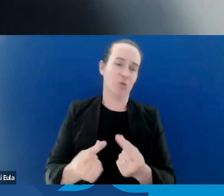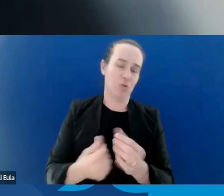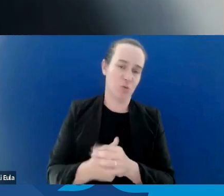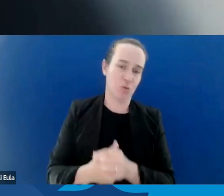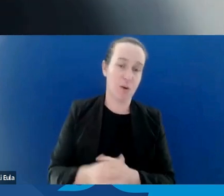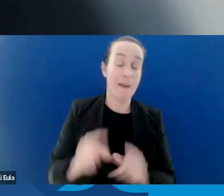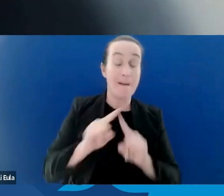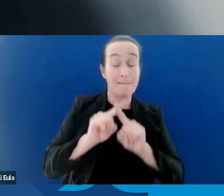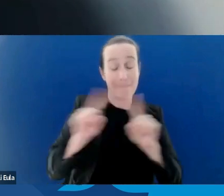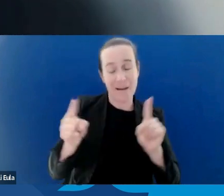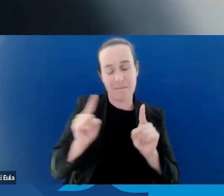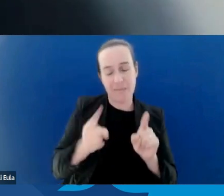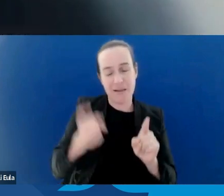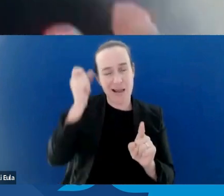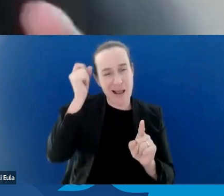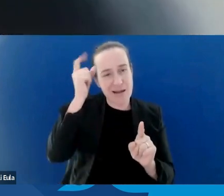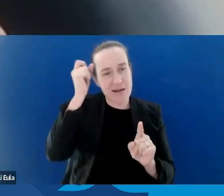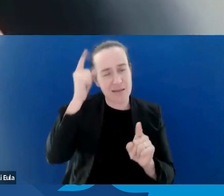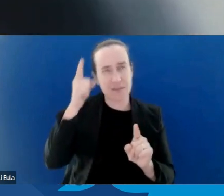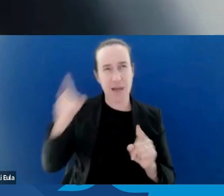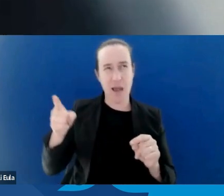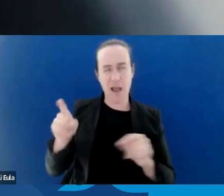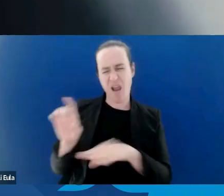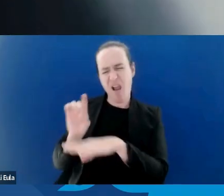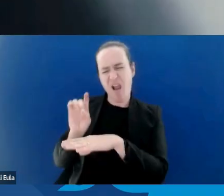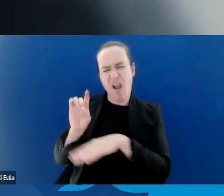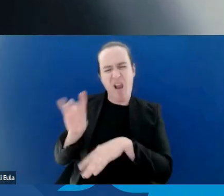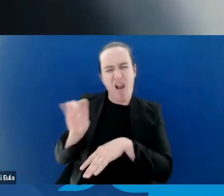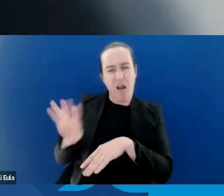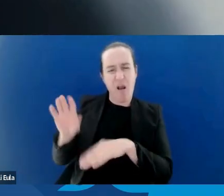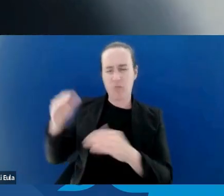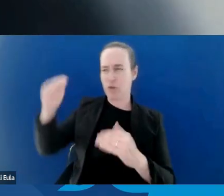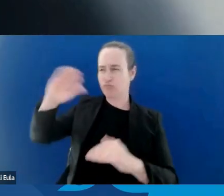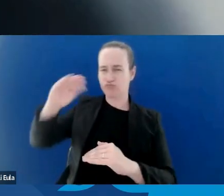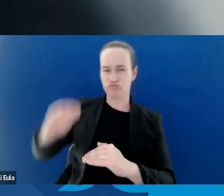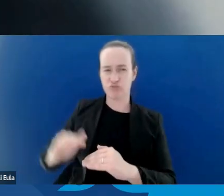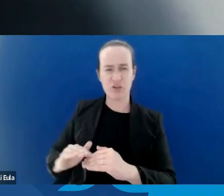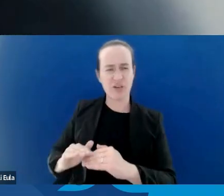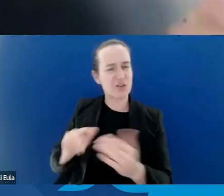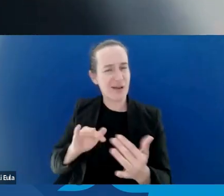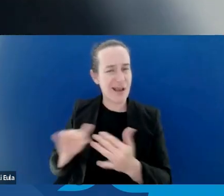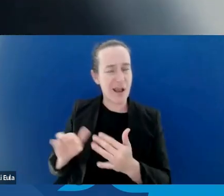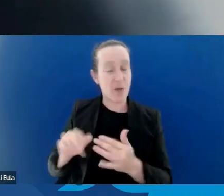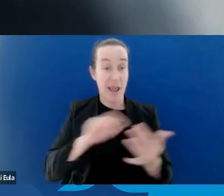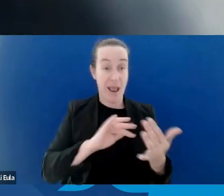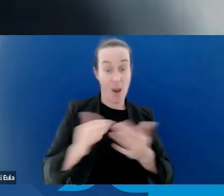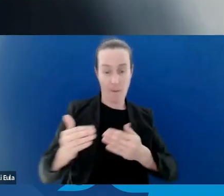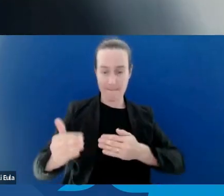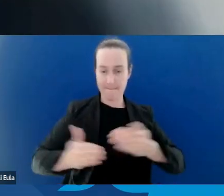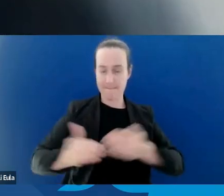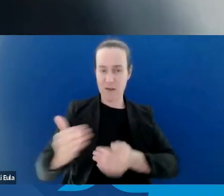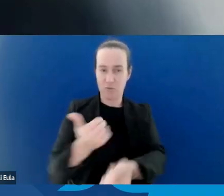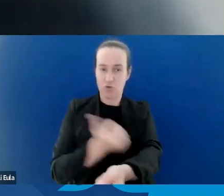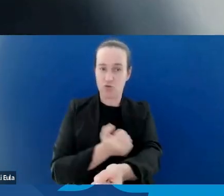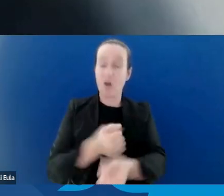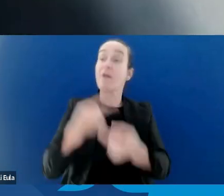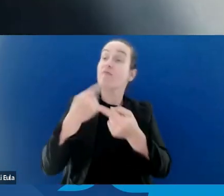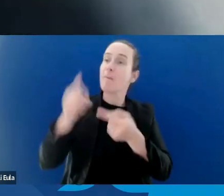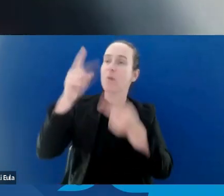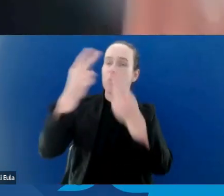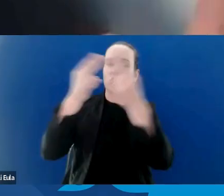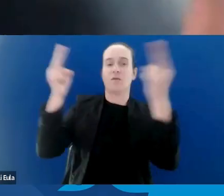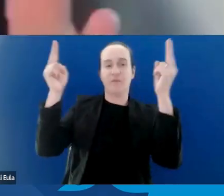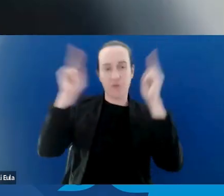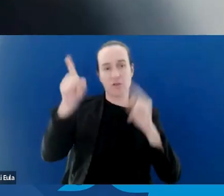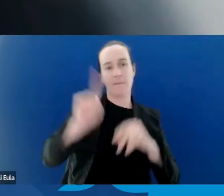an understanding of harm reduction and management of substance use from the university perspective. So